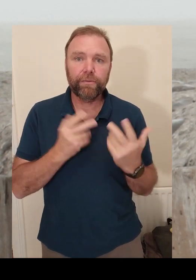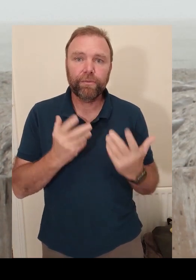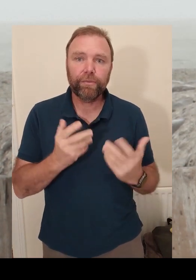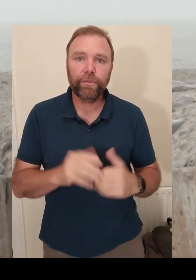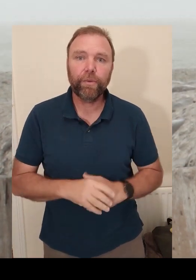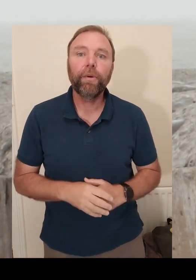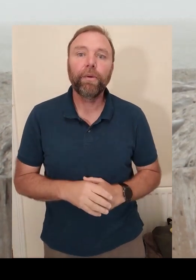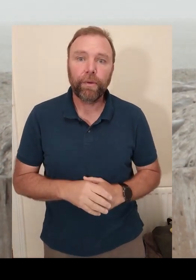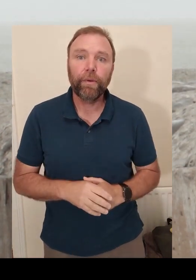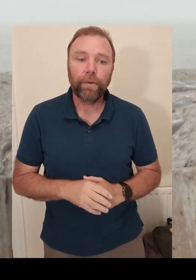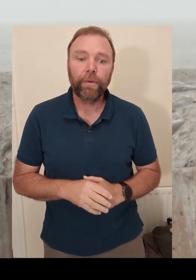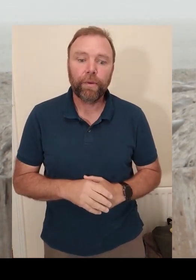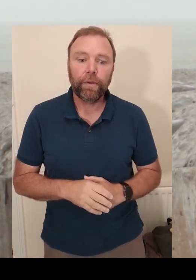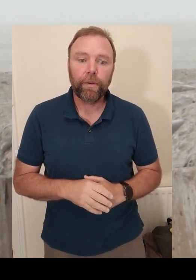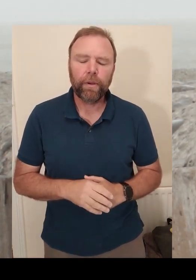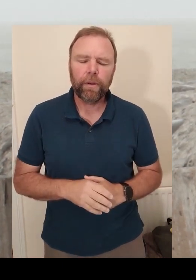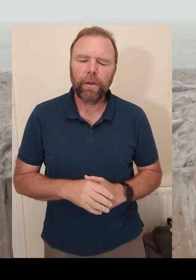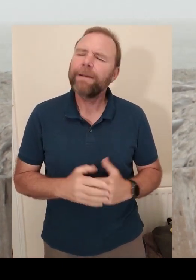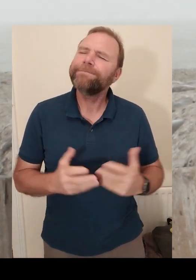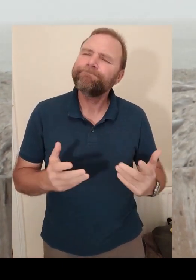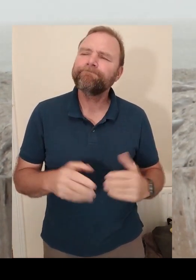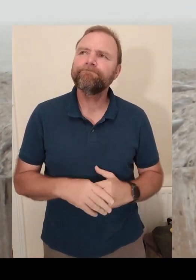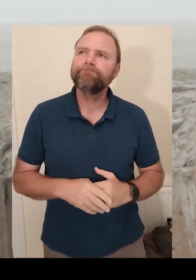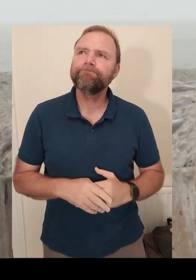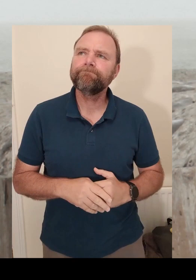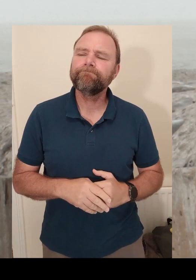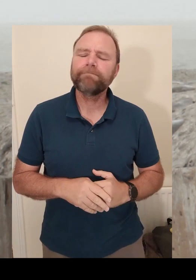is the news today. And